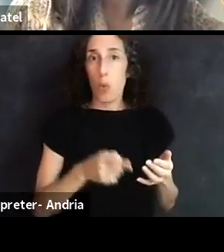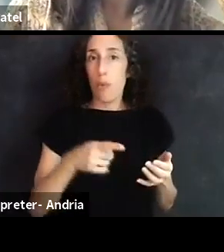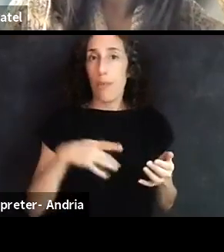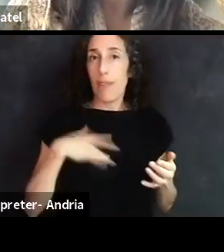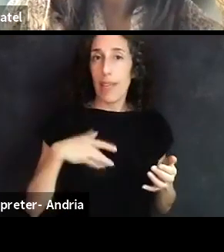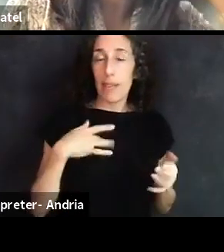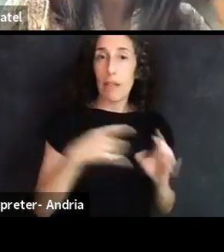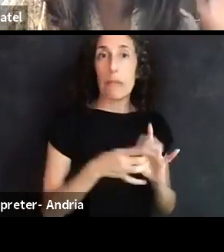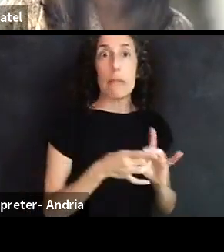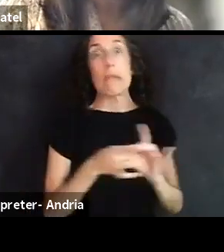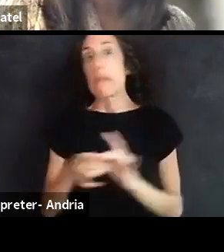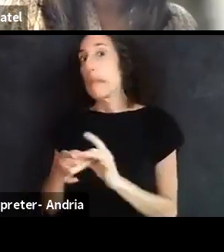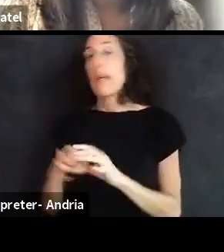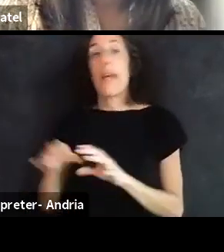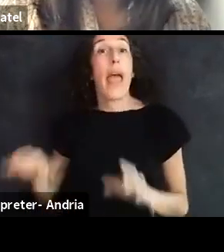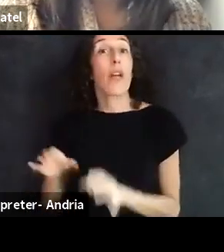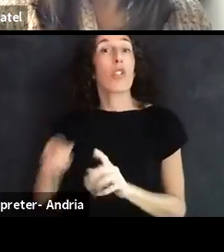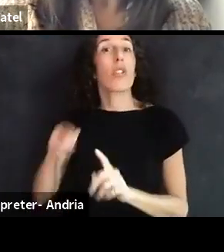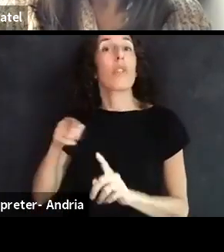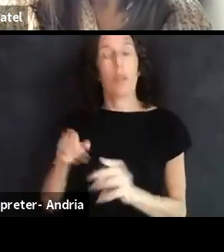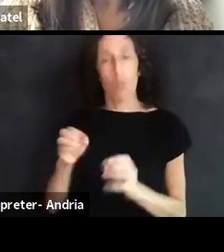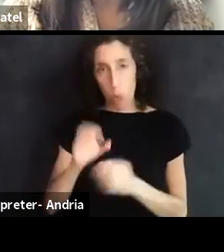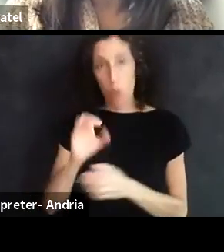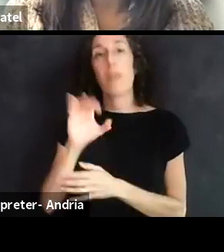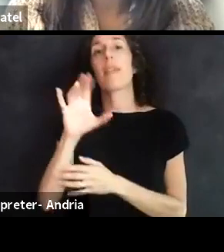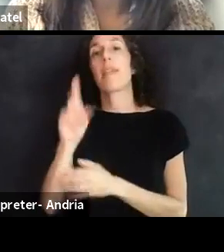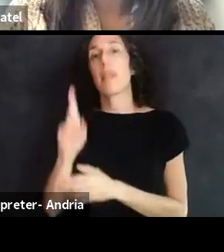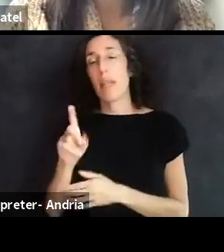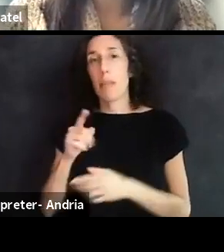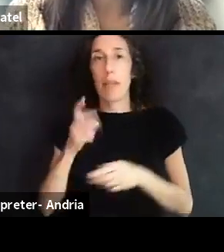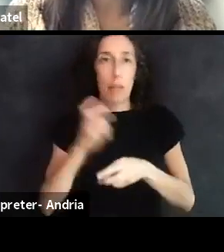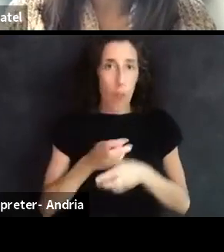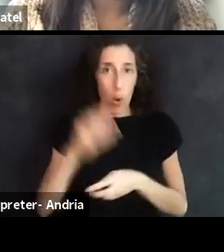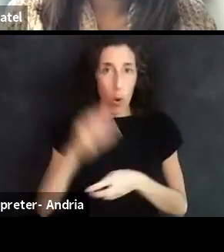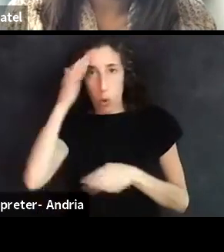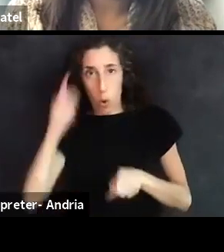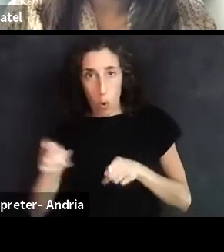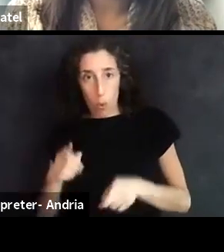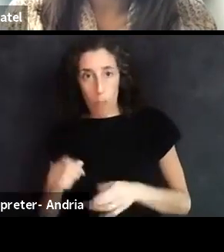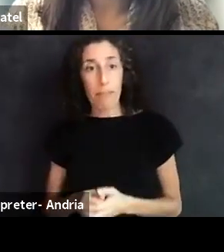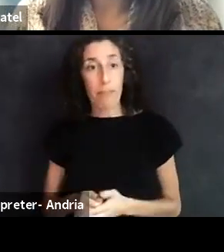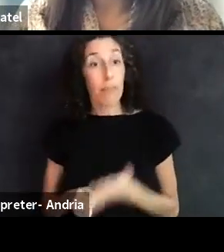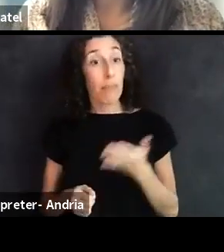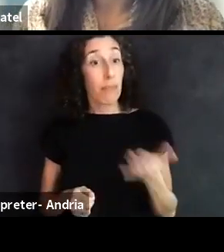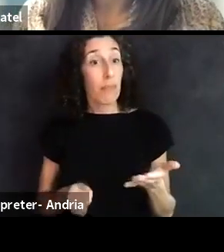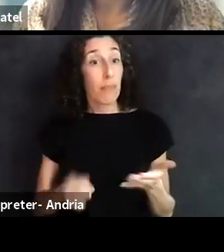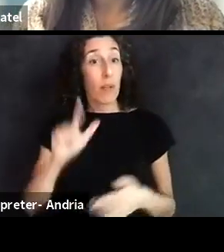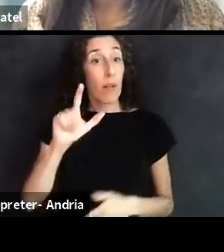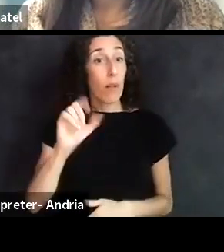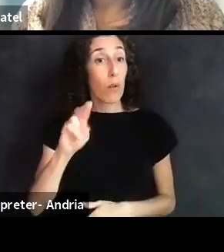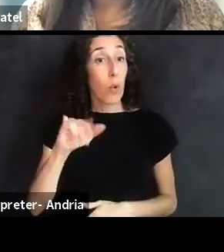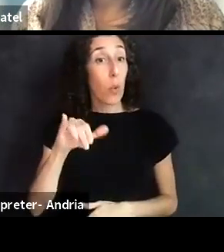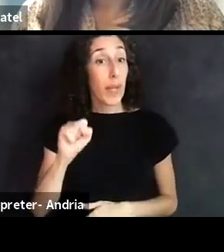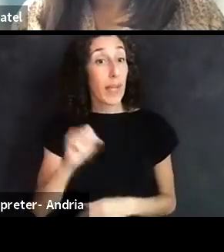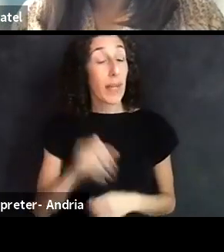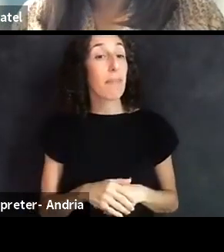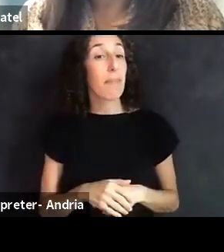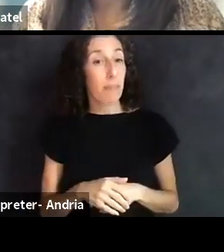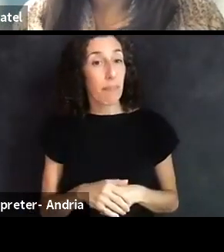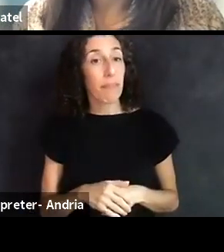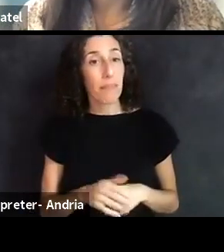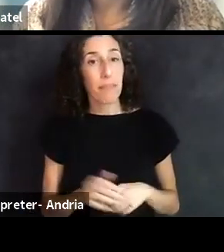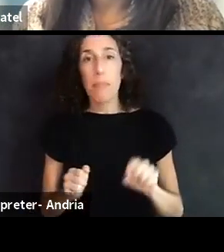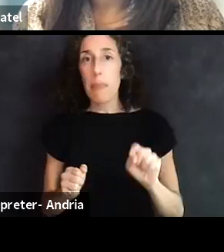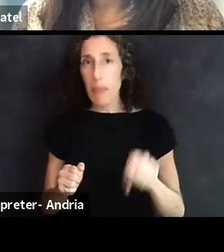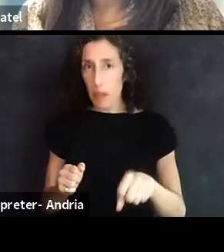And I could say one small bit about that is after all these years, I was unable to before, but I can